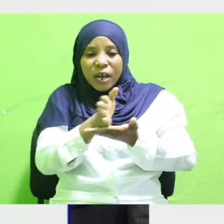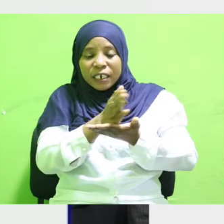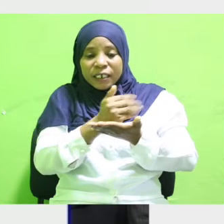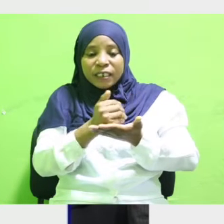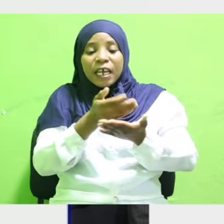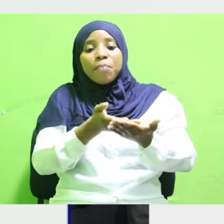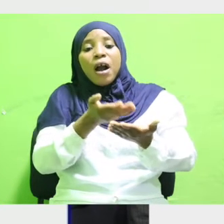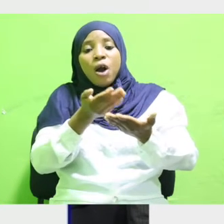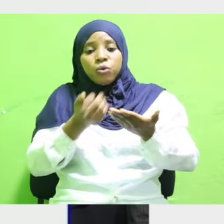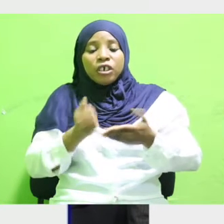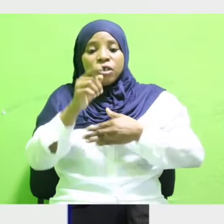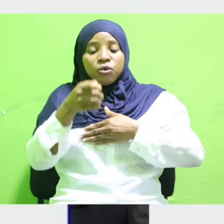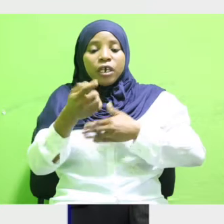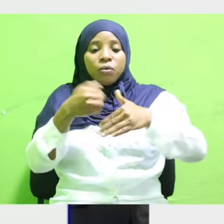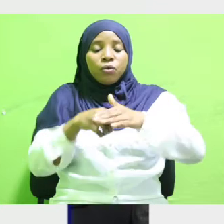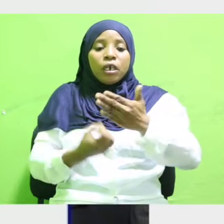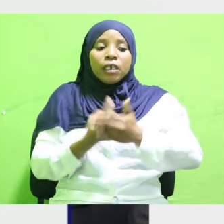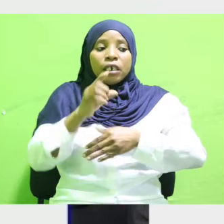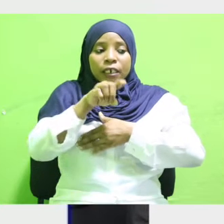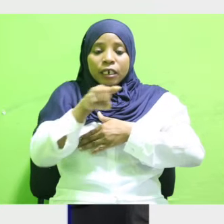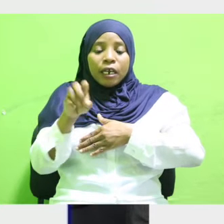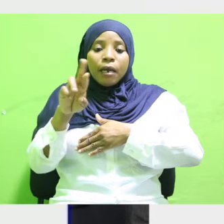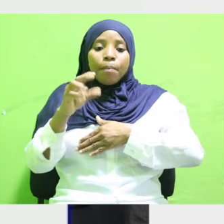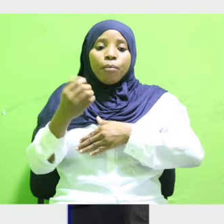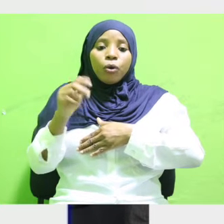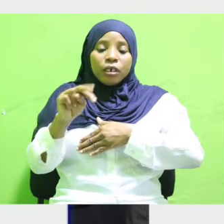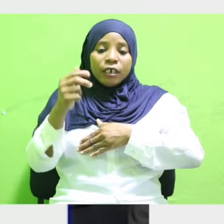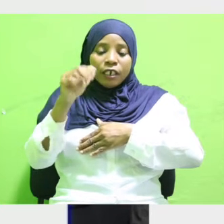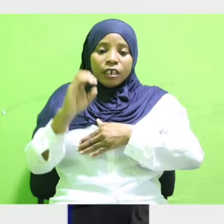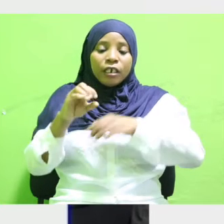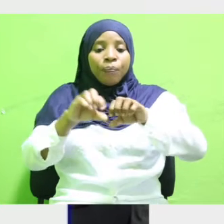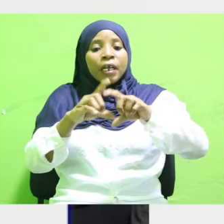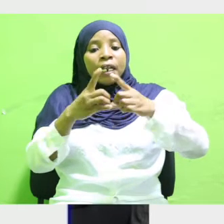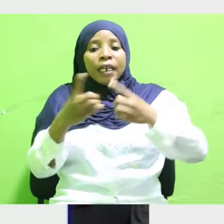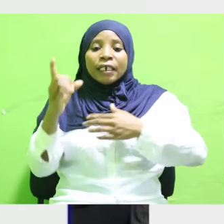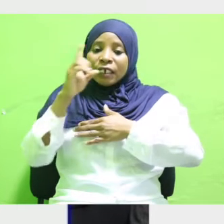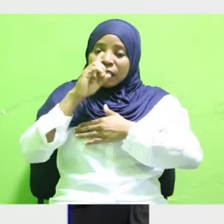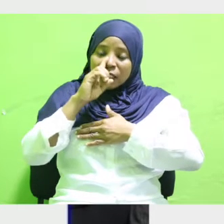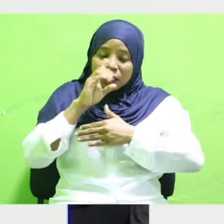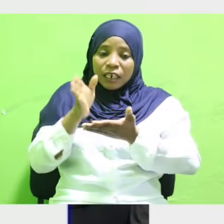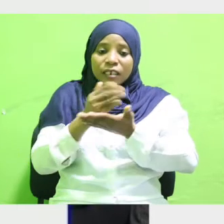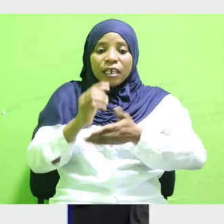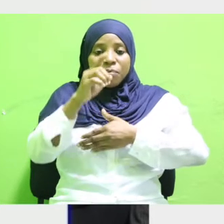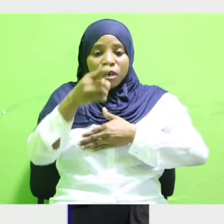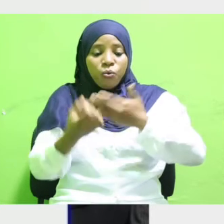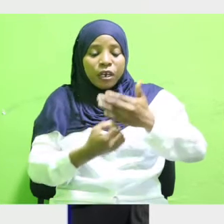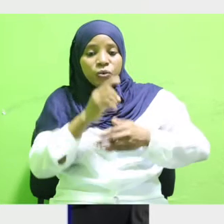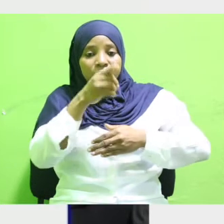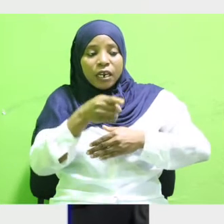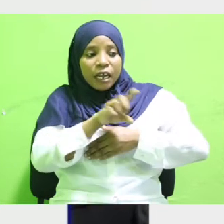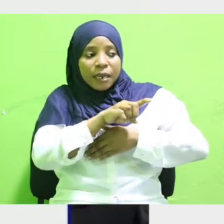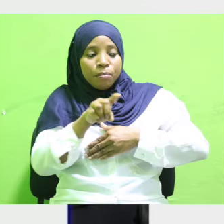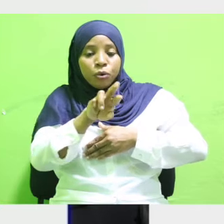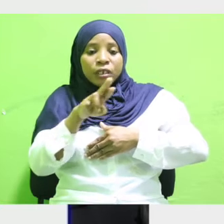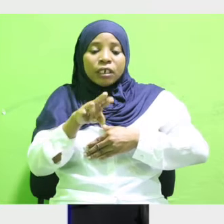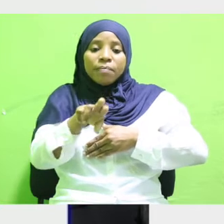others use water as a source of protection for them. For instance, in plants, the roots are positively hydrotrophic,